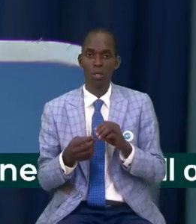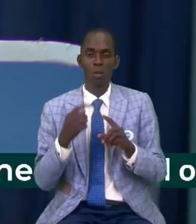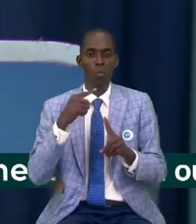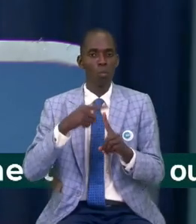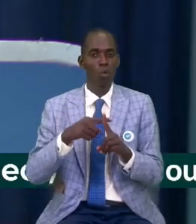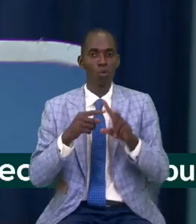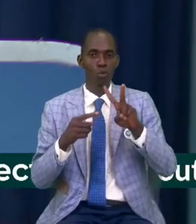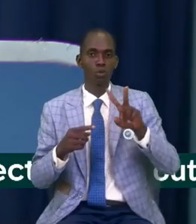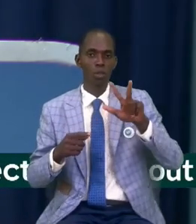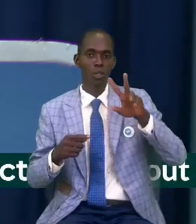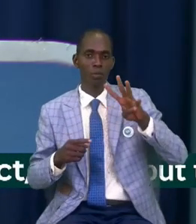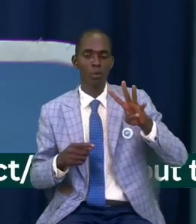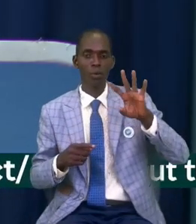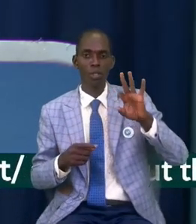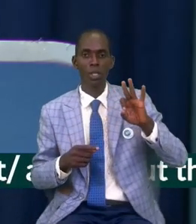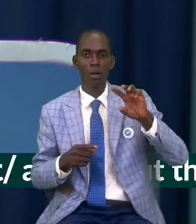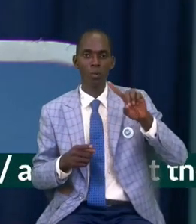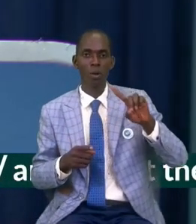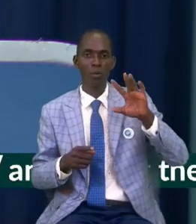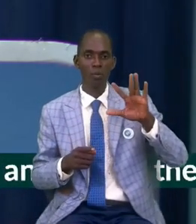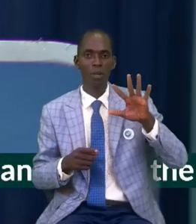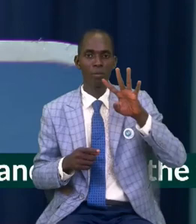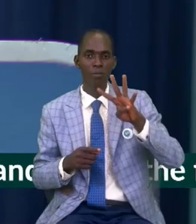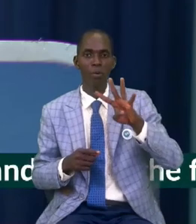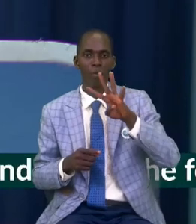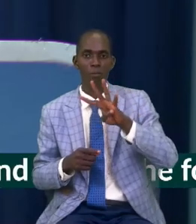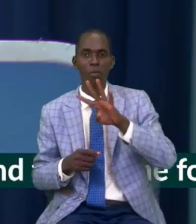+234 91 5444 9263. Let me go through it again.